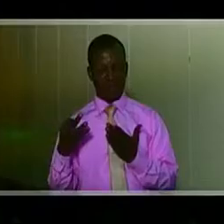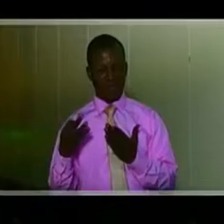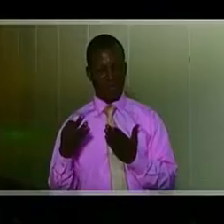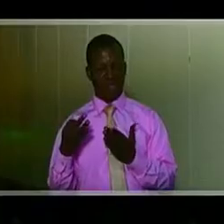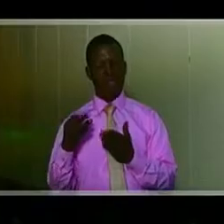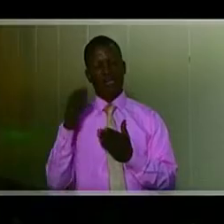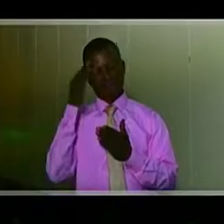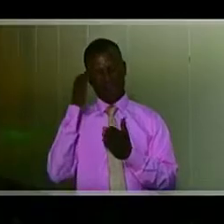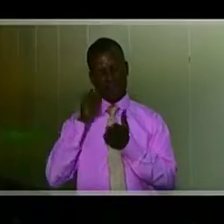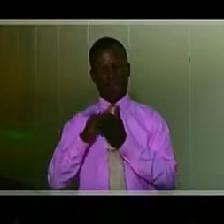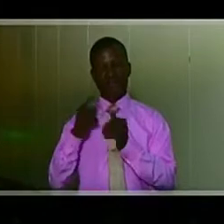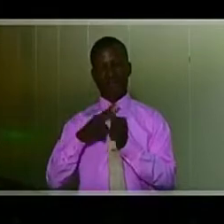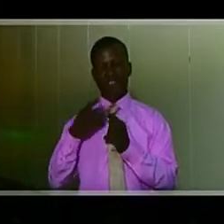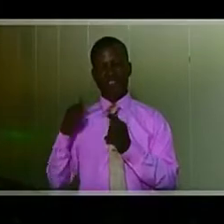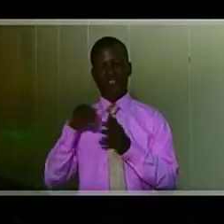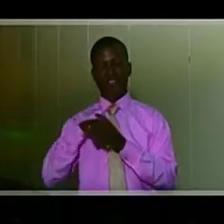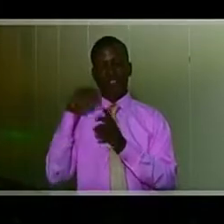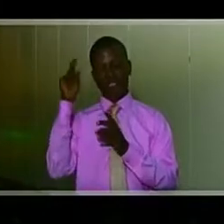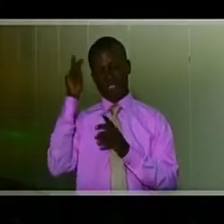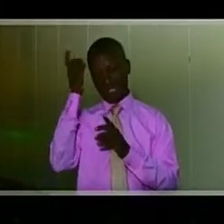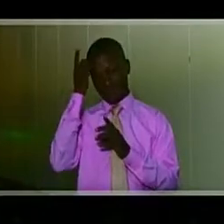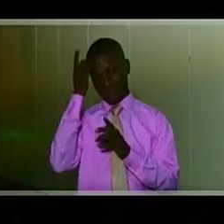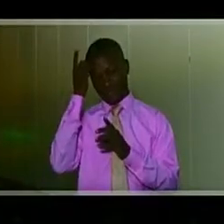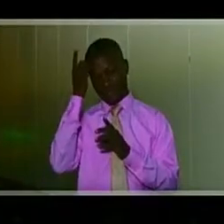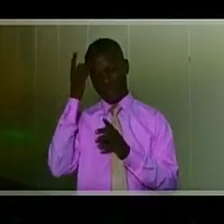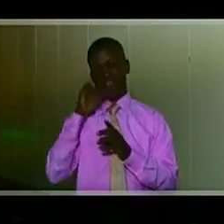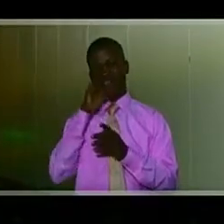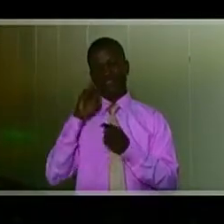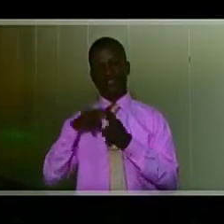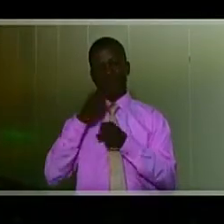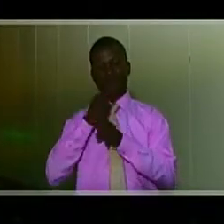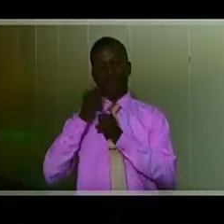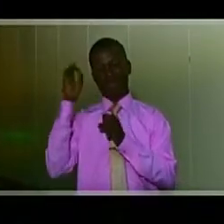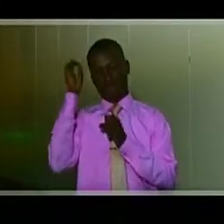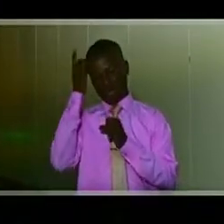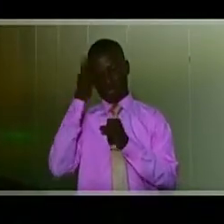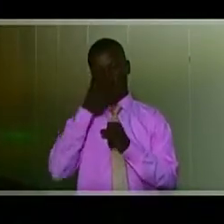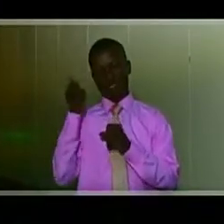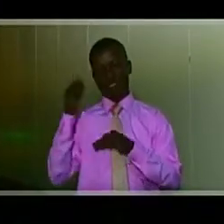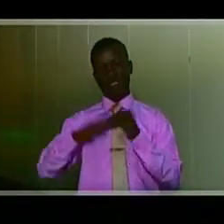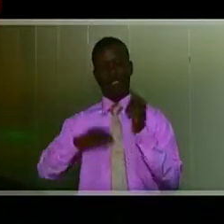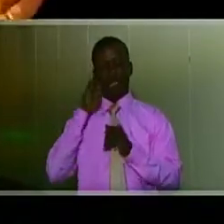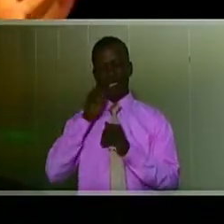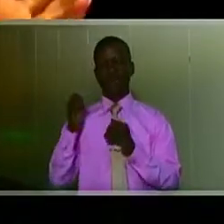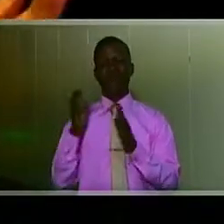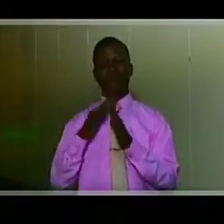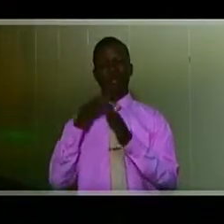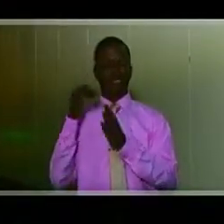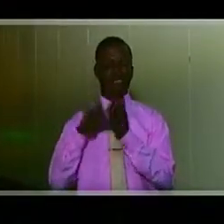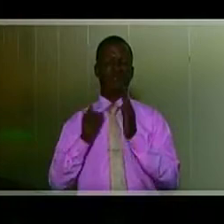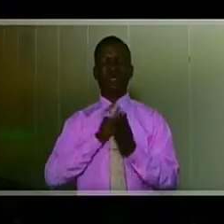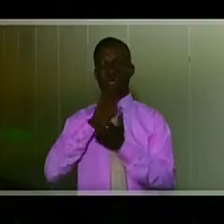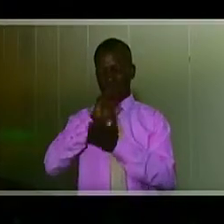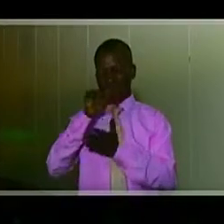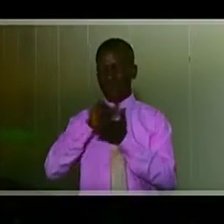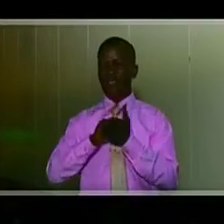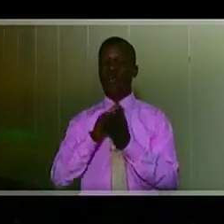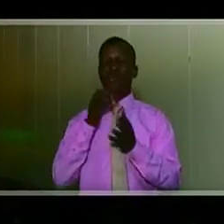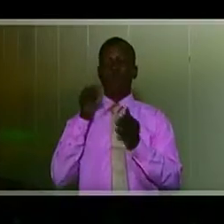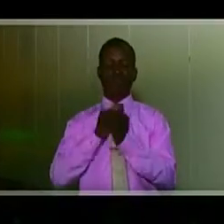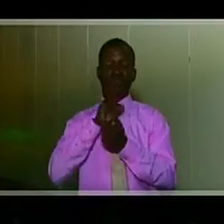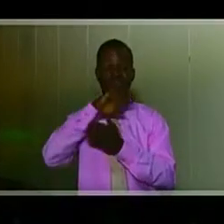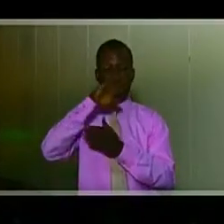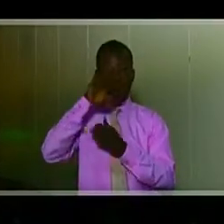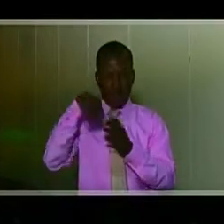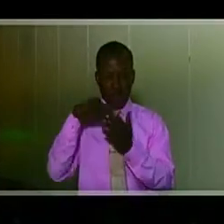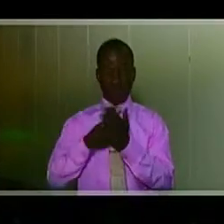a Democrat's book is to leave democracy better than you met it. So I believe that if we take all this into account, I